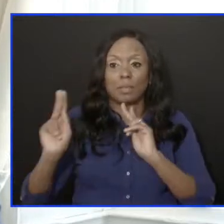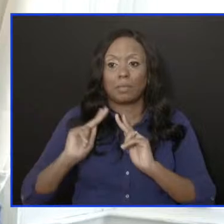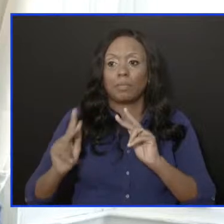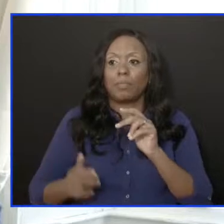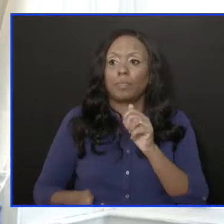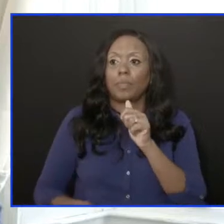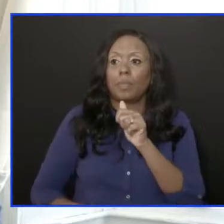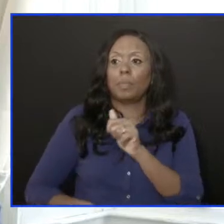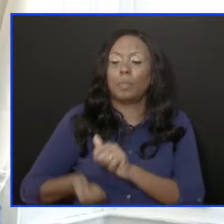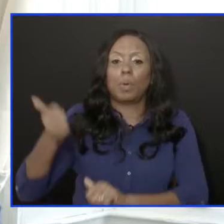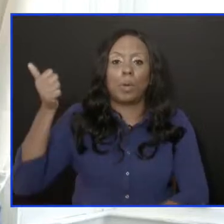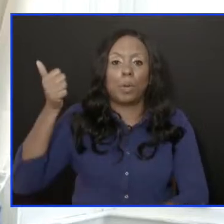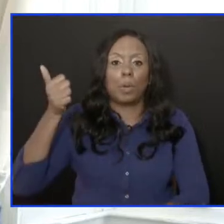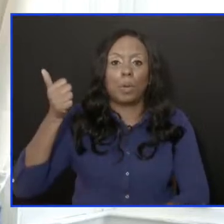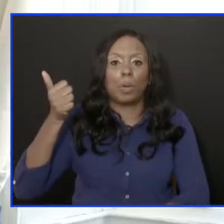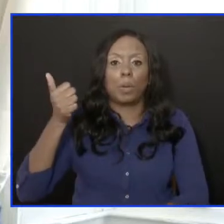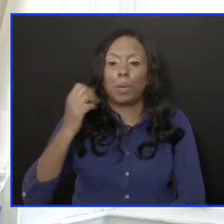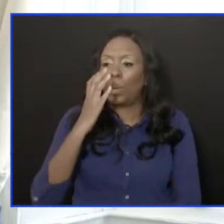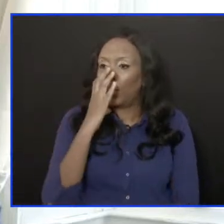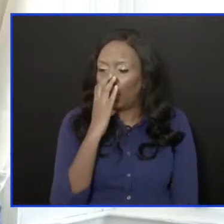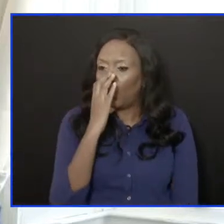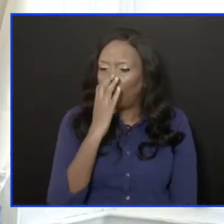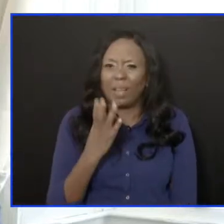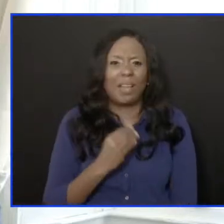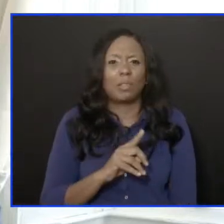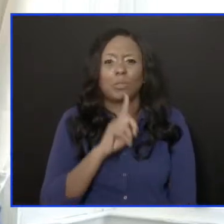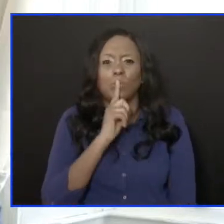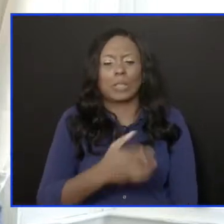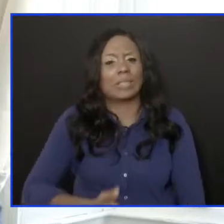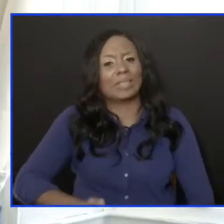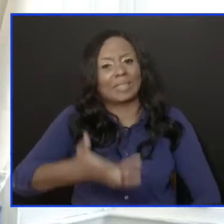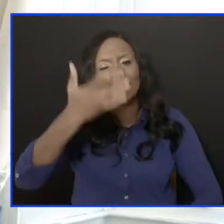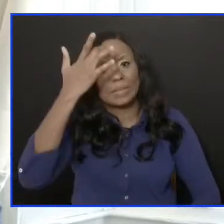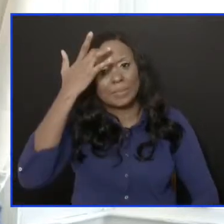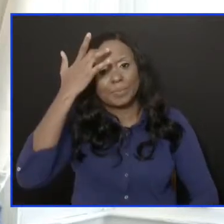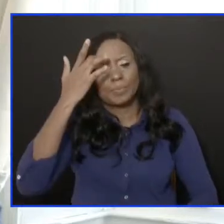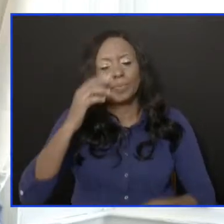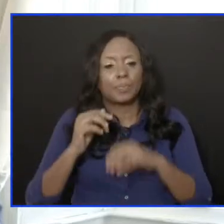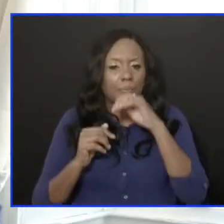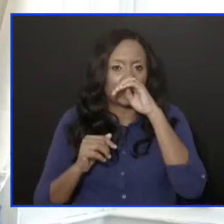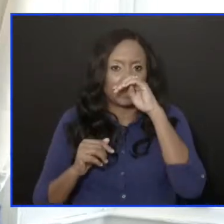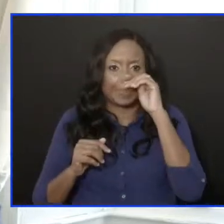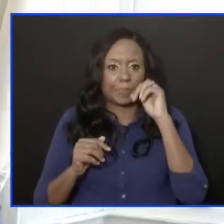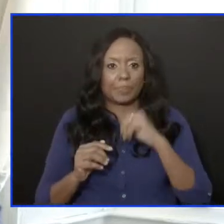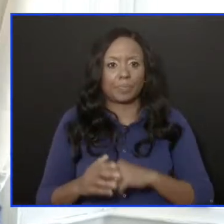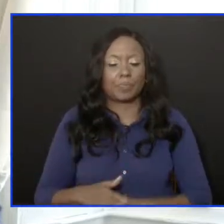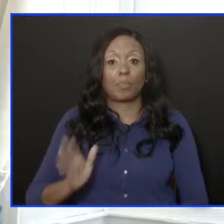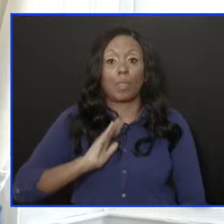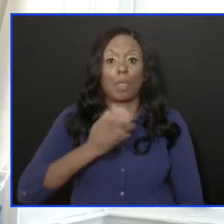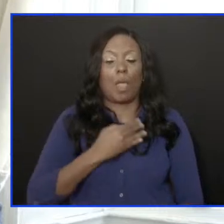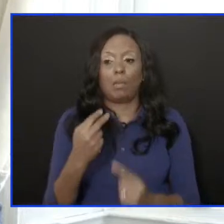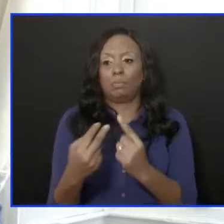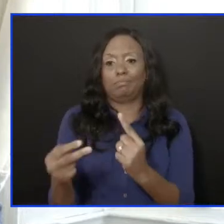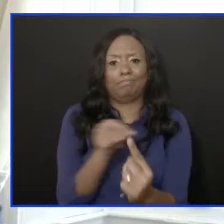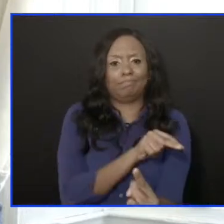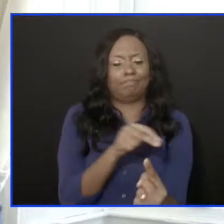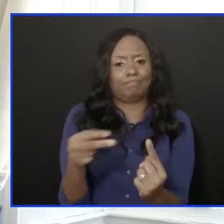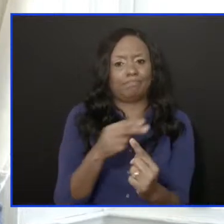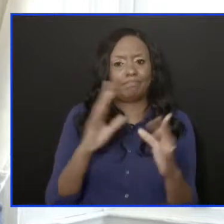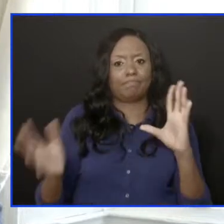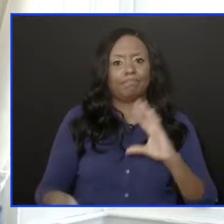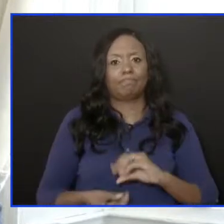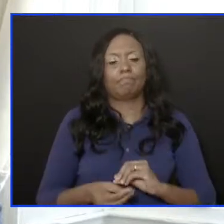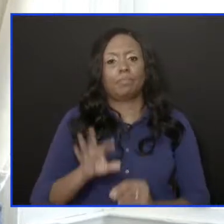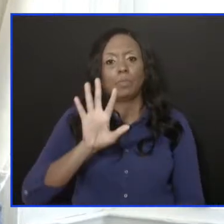that area are on oxygen, and the majority of them have severe disease. So if you look at the numbers, basically we're saying from our perspective, we have a total